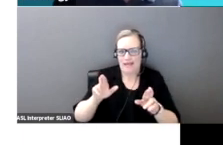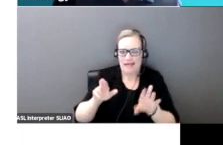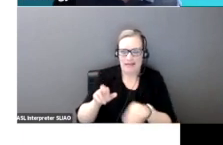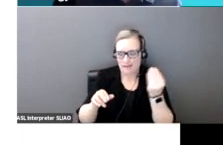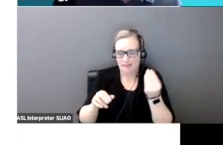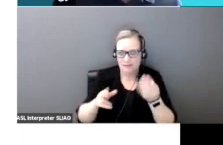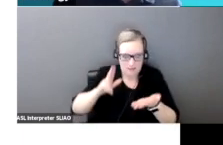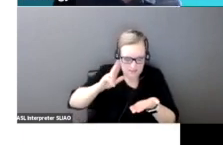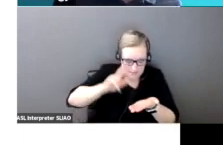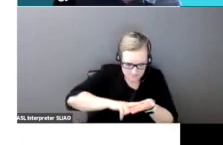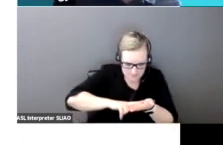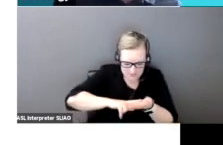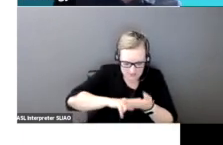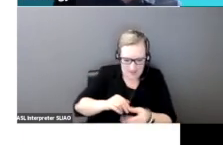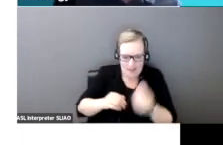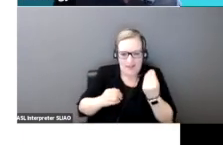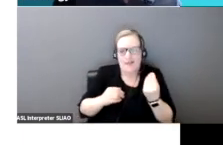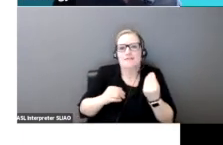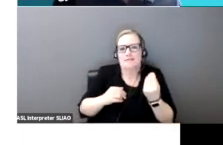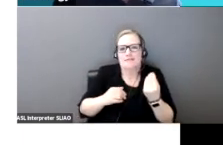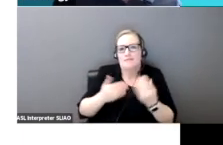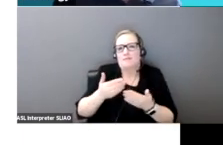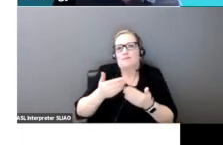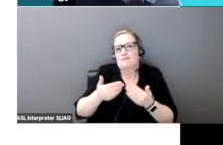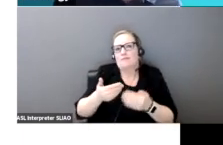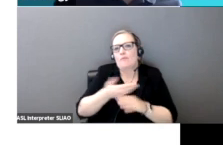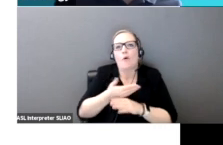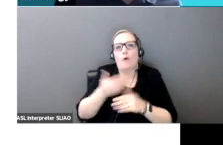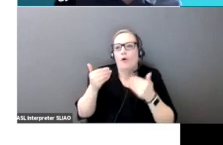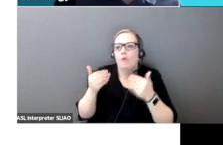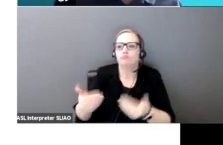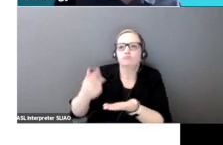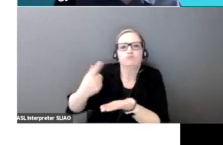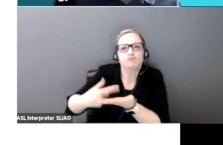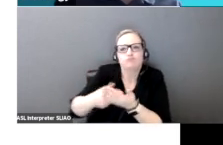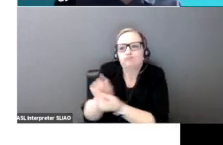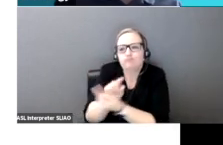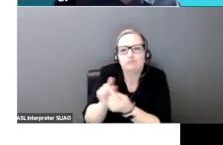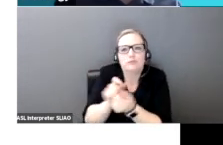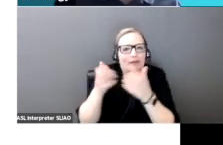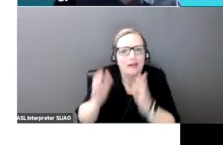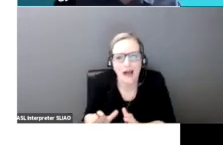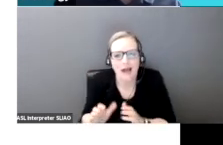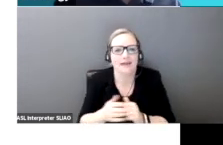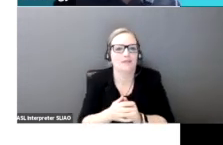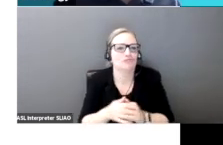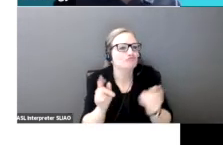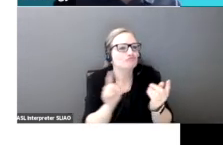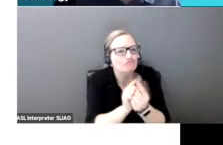Even if you have a mentor or someone else that you're bouncing ideas off of. I know